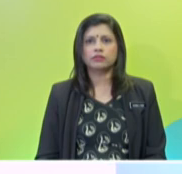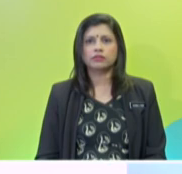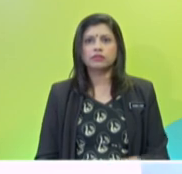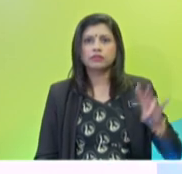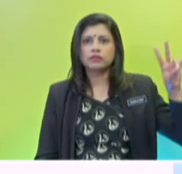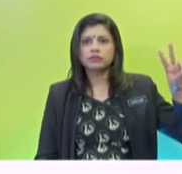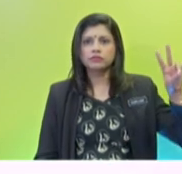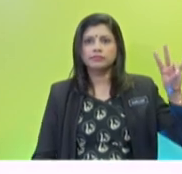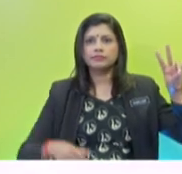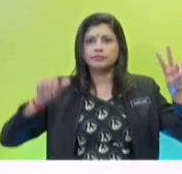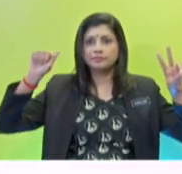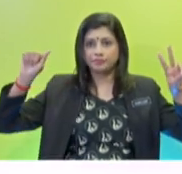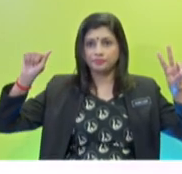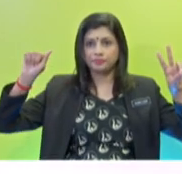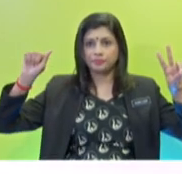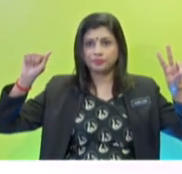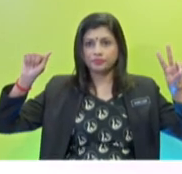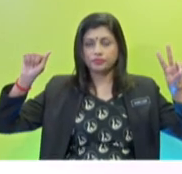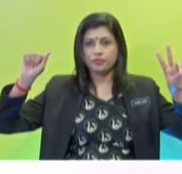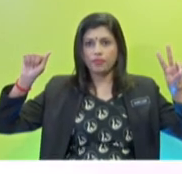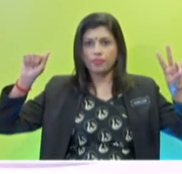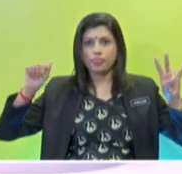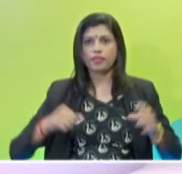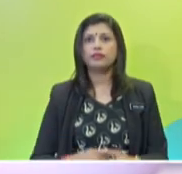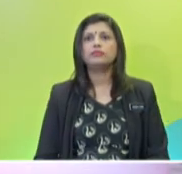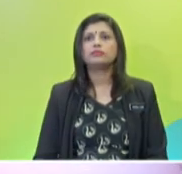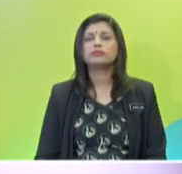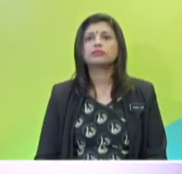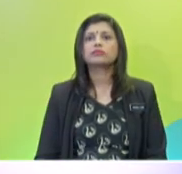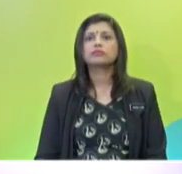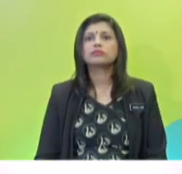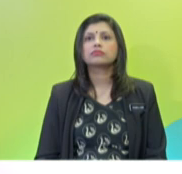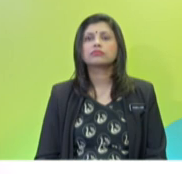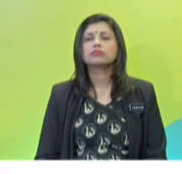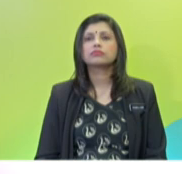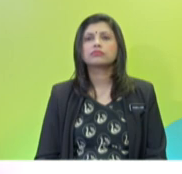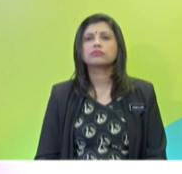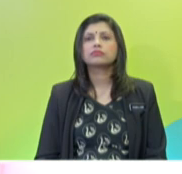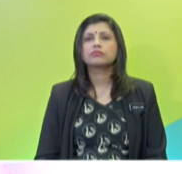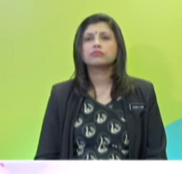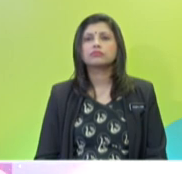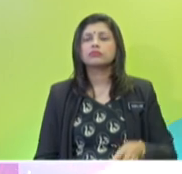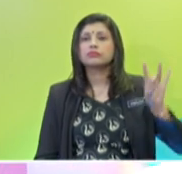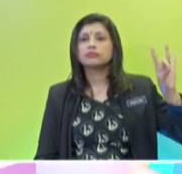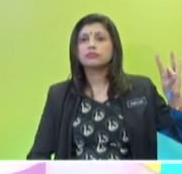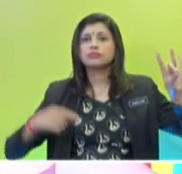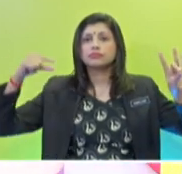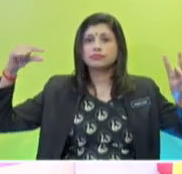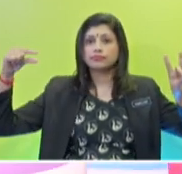Picture 7 is A. A. And how about picture 8? Picture 8 is G.